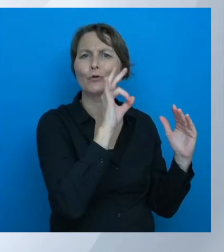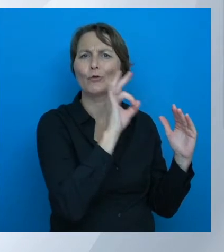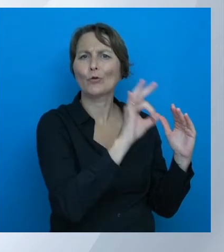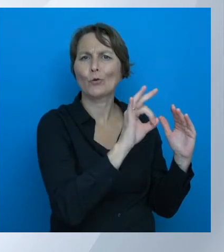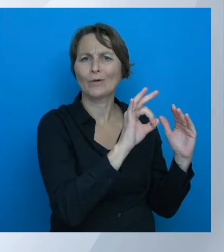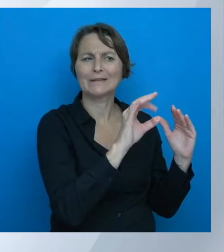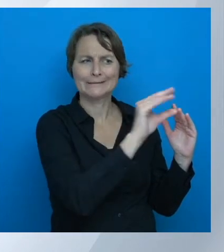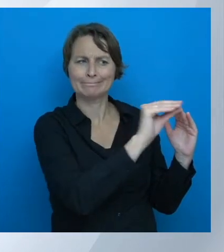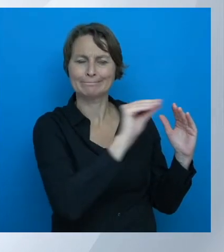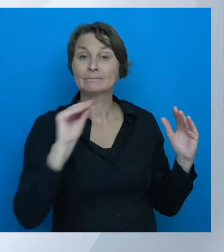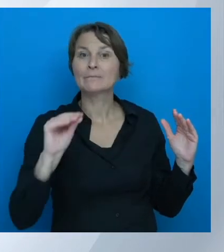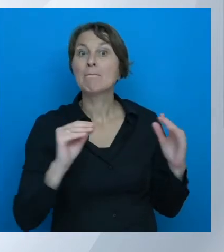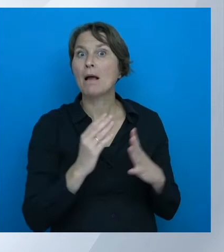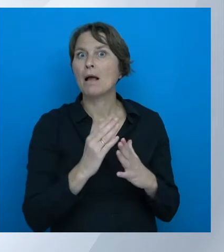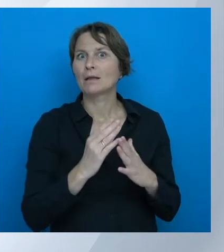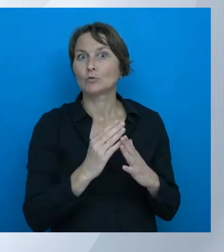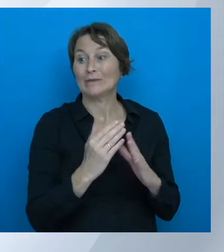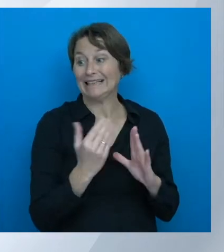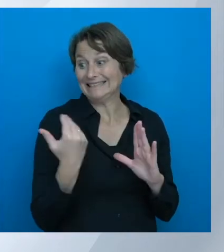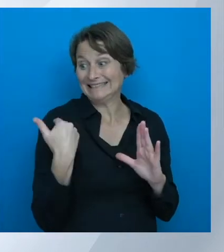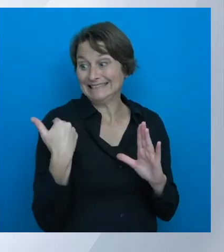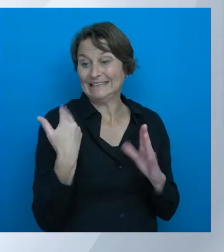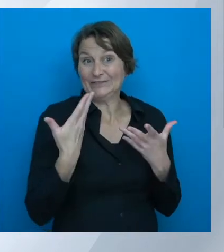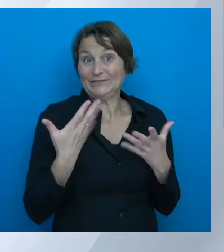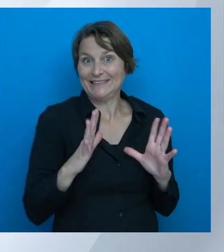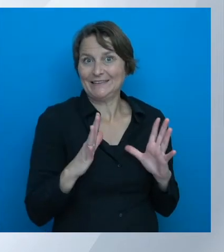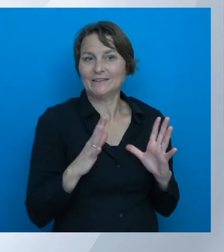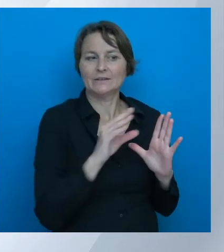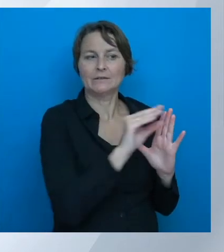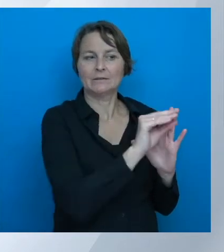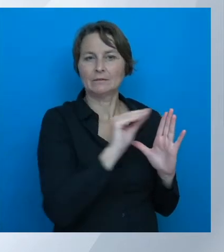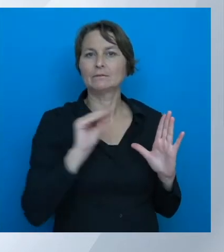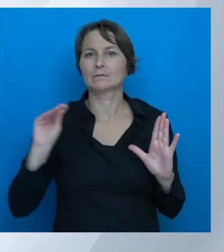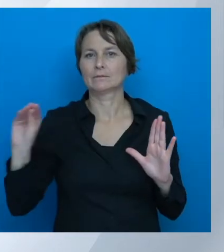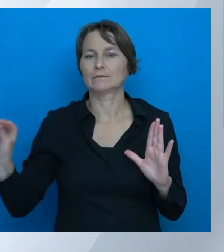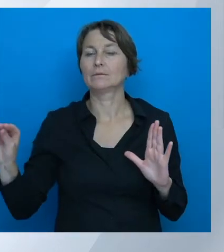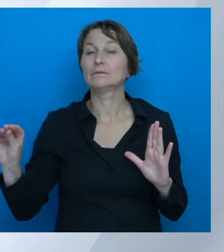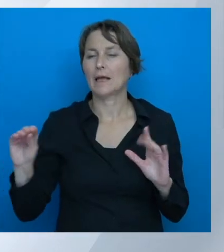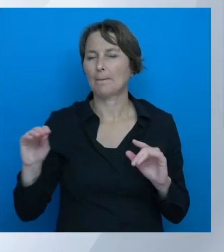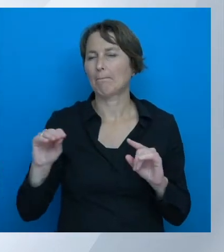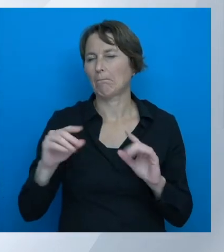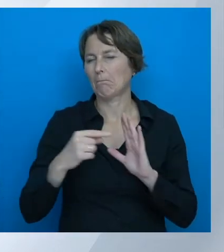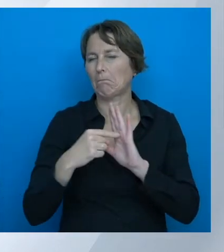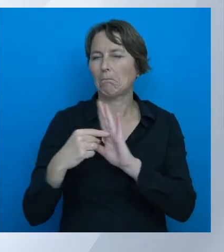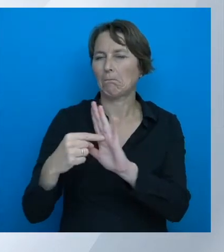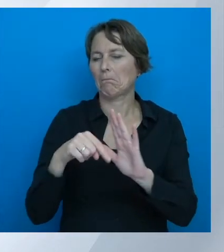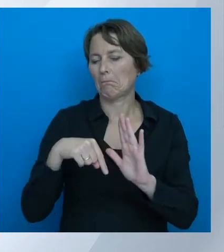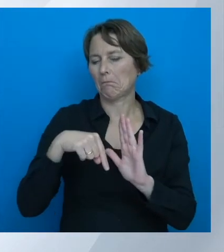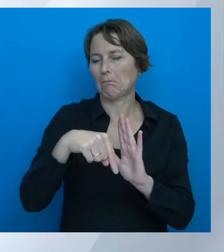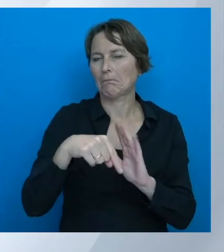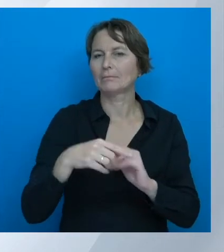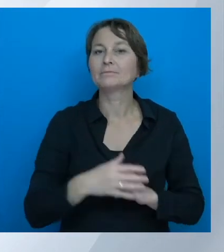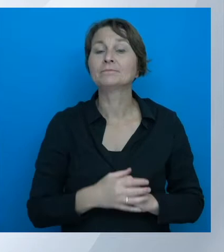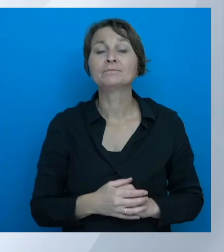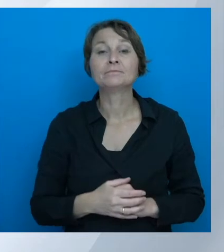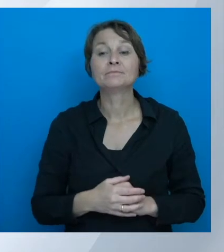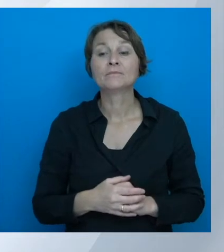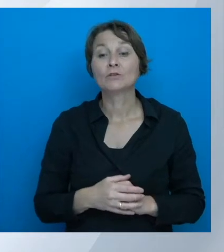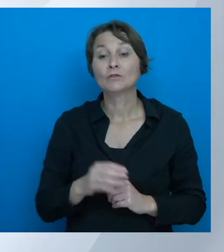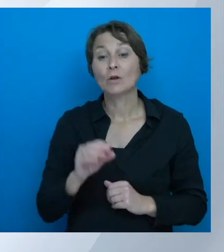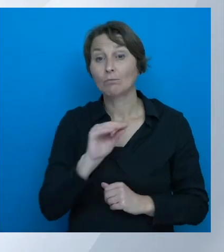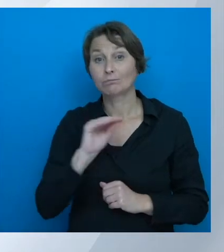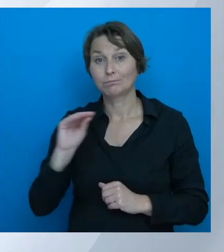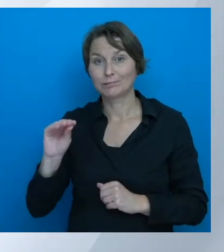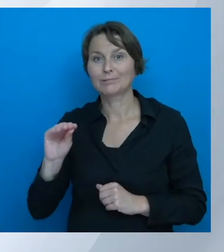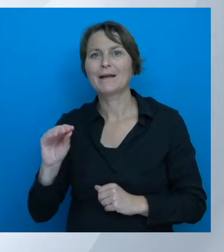of this. That becomes important in a minute. Again, we're just going to accept what we need to in order to use this, and then we can go back to our